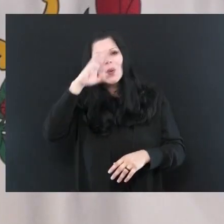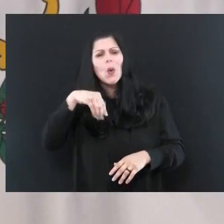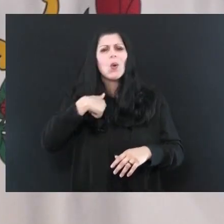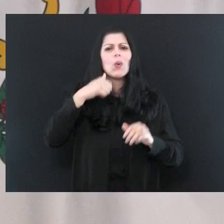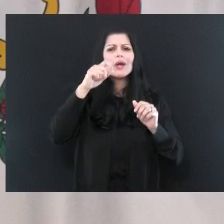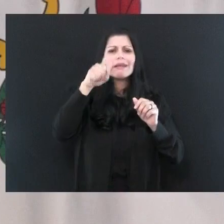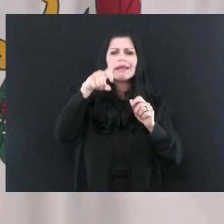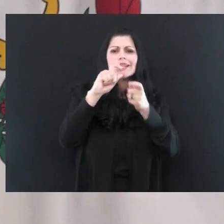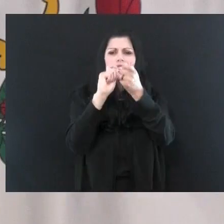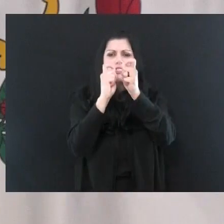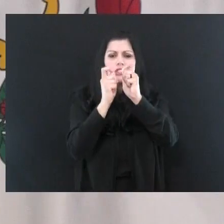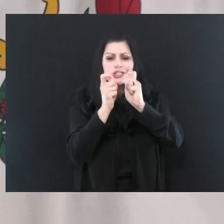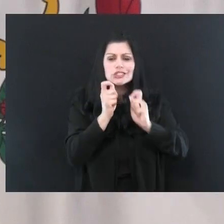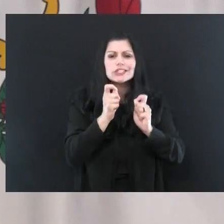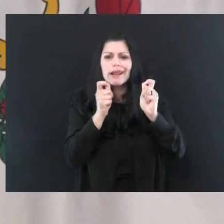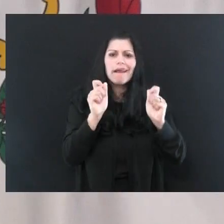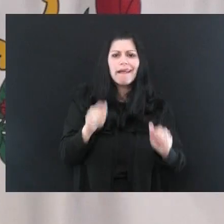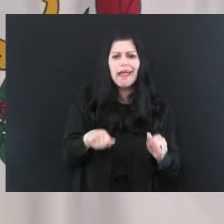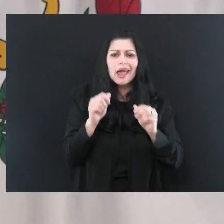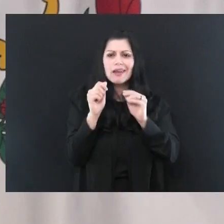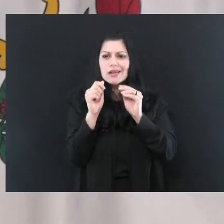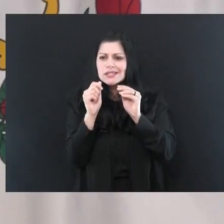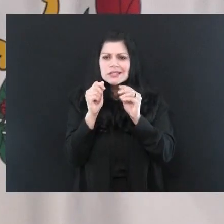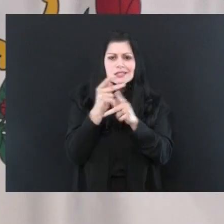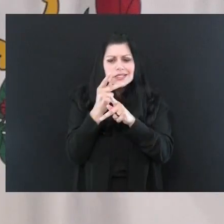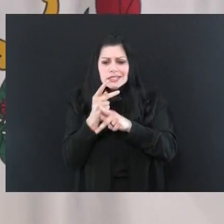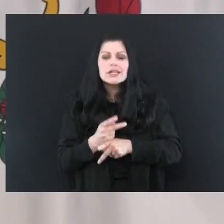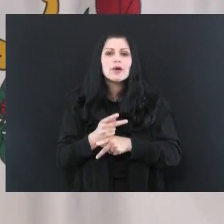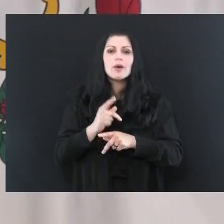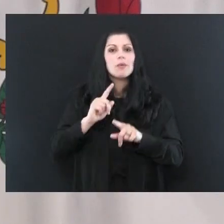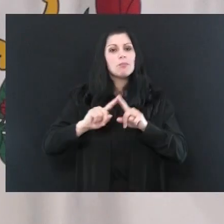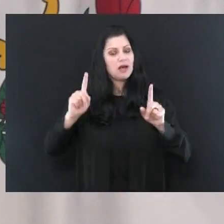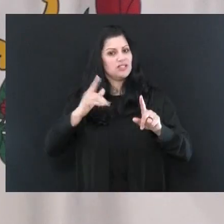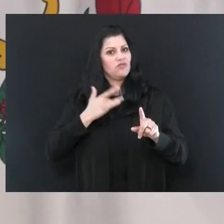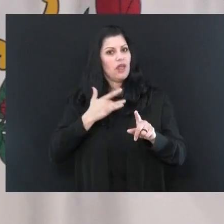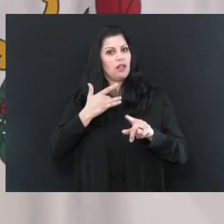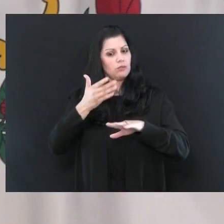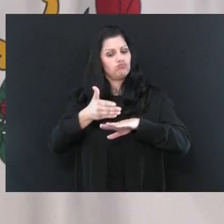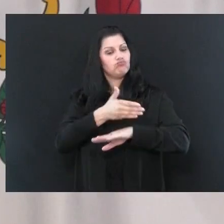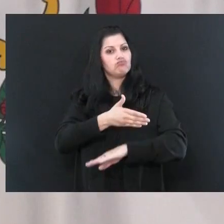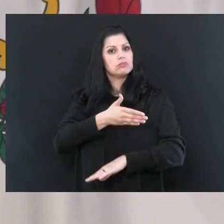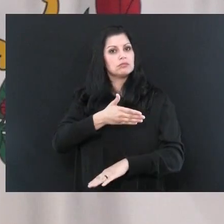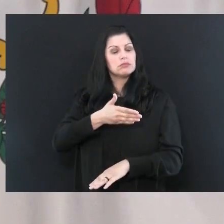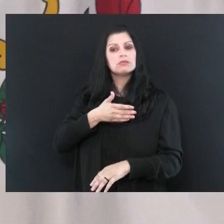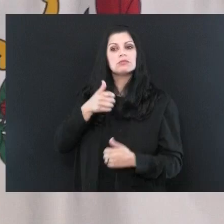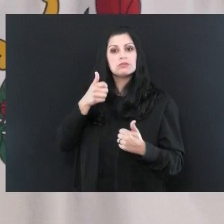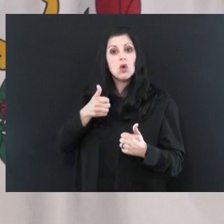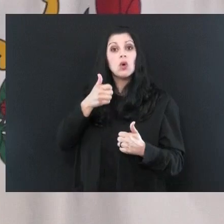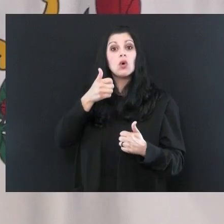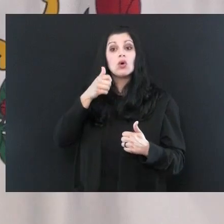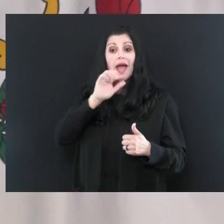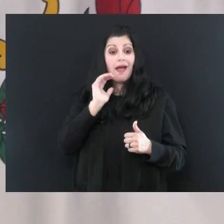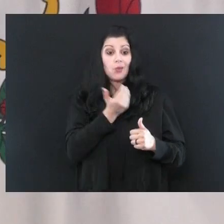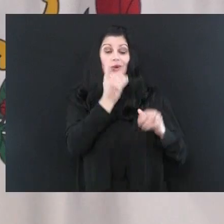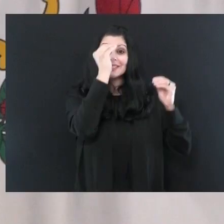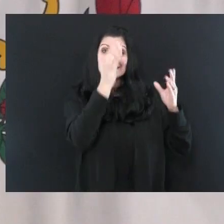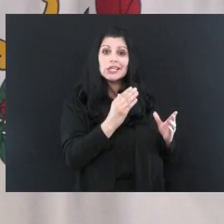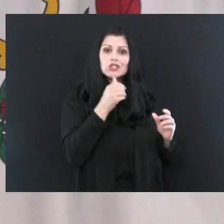but it's doing great. I really appreciate all the good work that our teachers are doing, and I